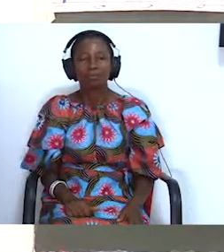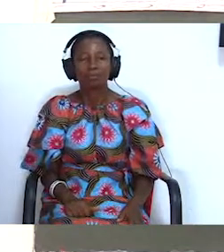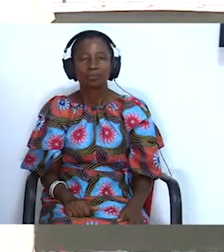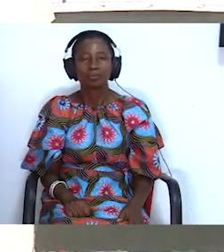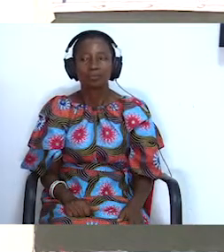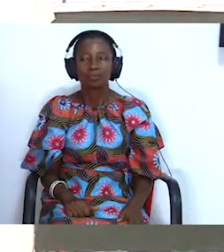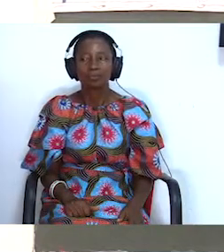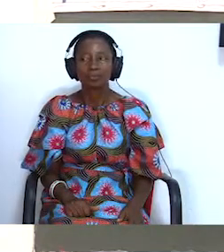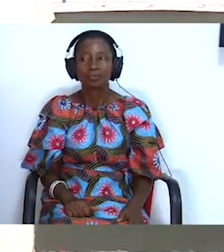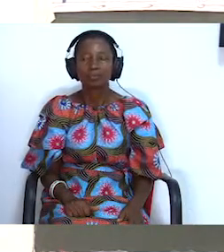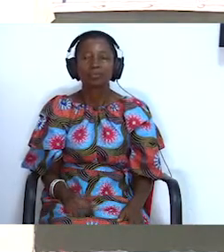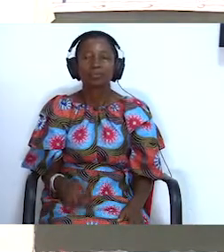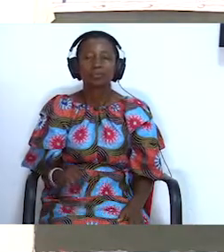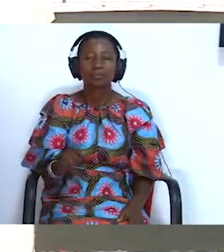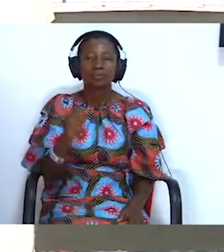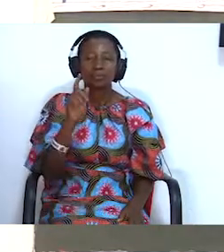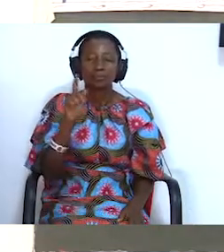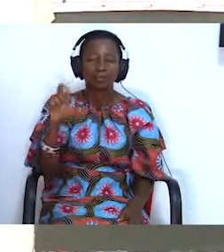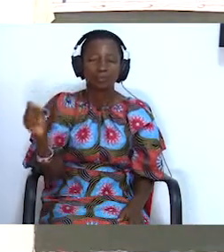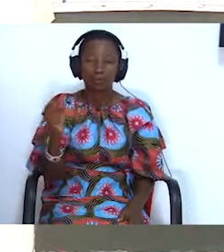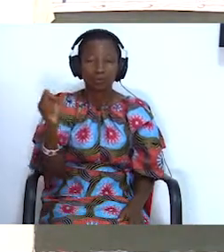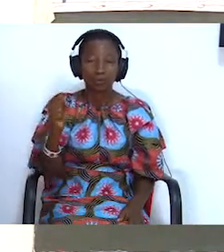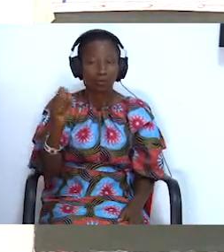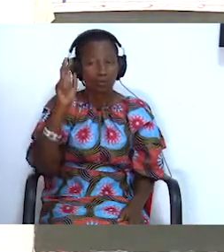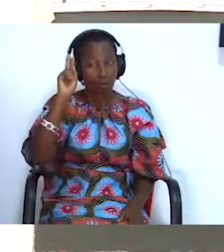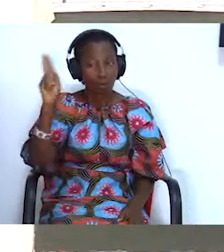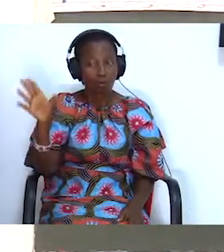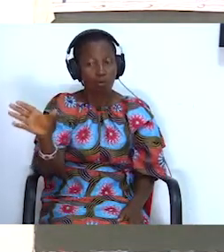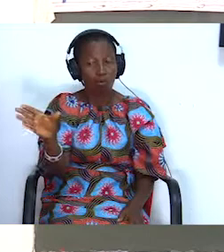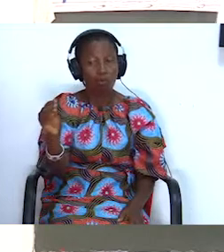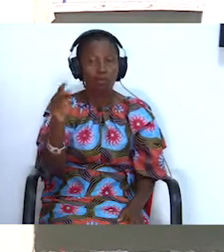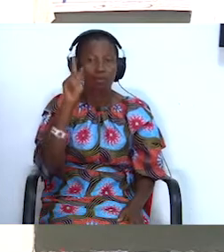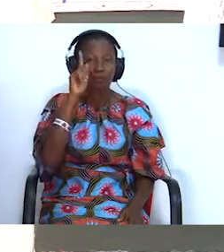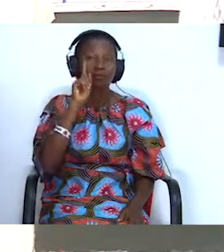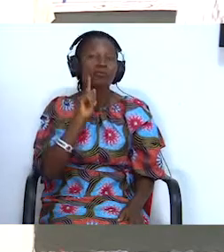Now, I am going to give you a homework.